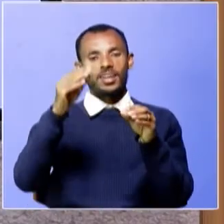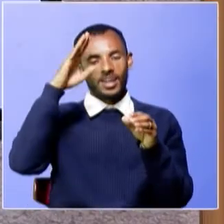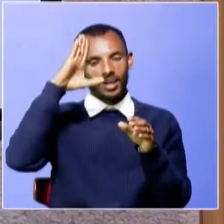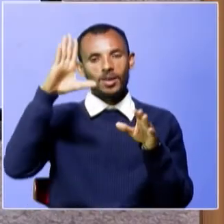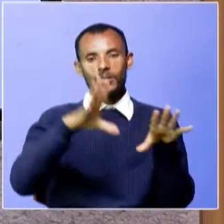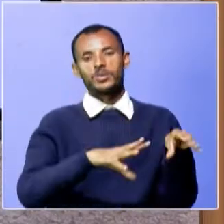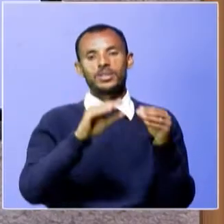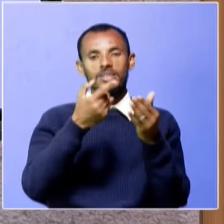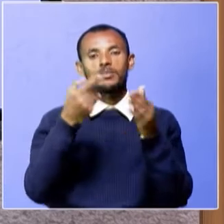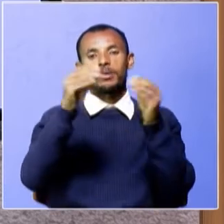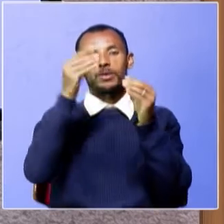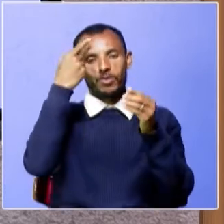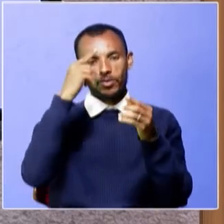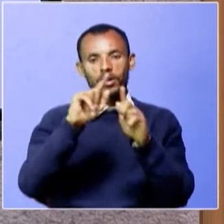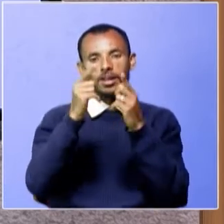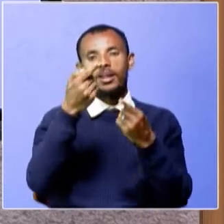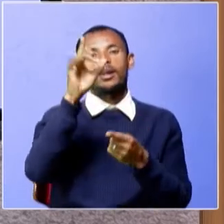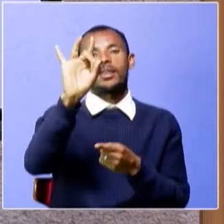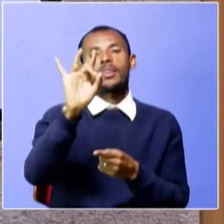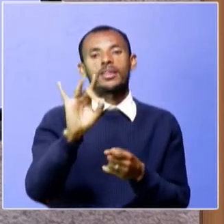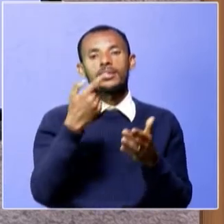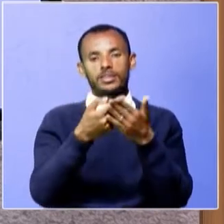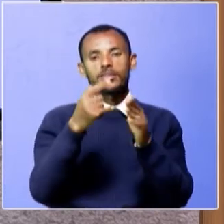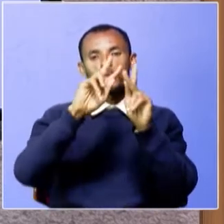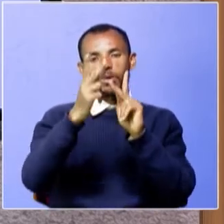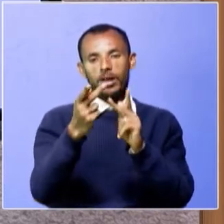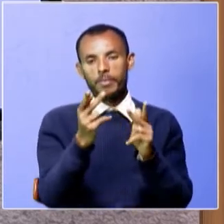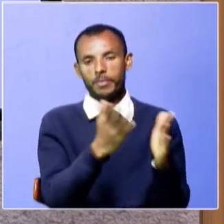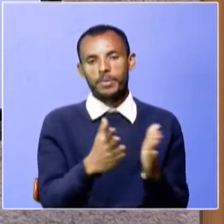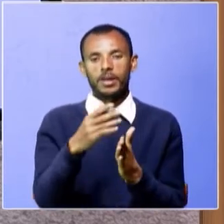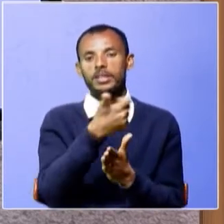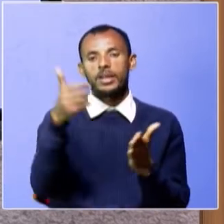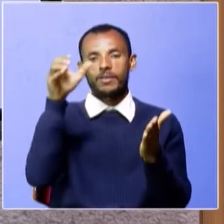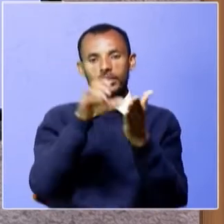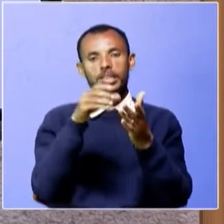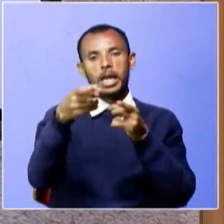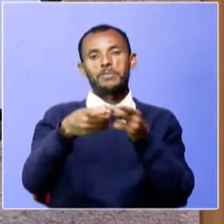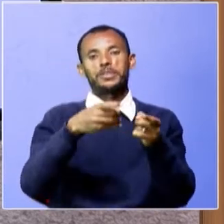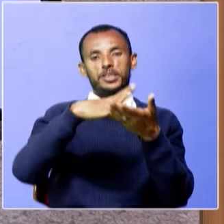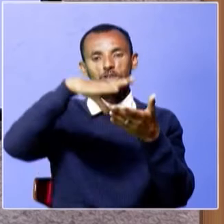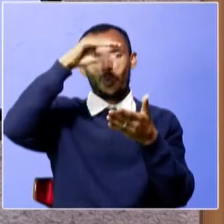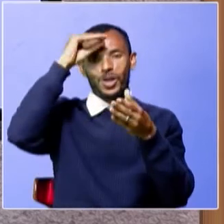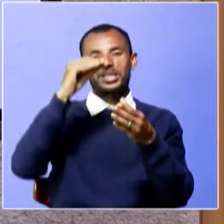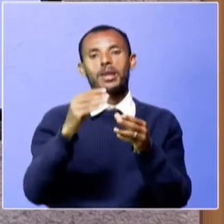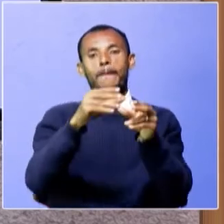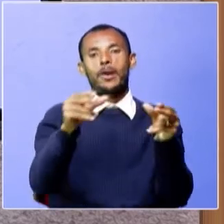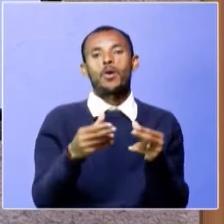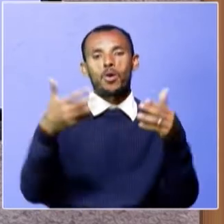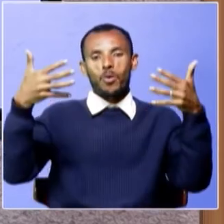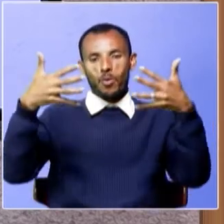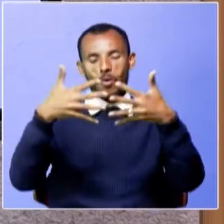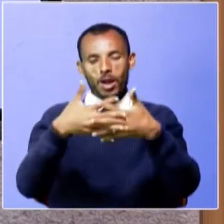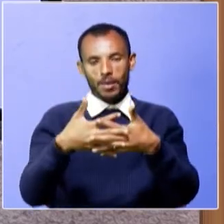Hello everyone, this is mathematics lesson for grade 8. This program is organized by Addis Ababa City Administration Education